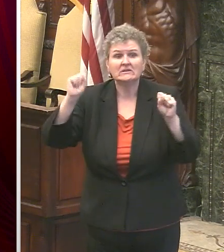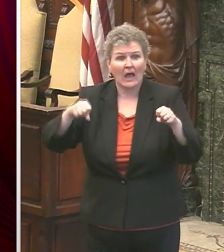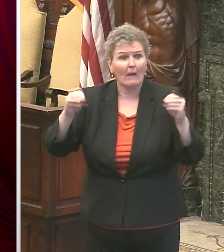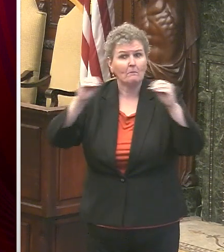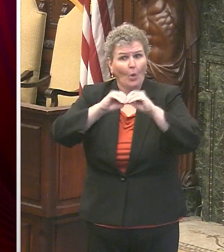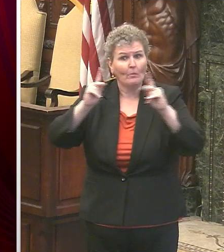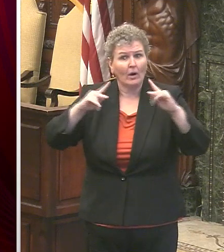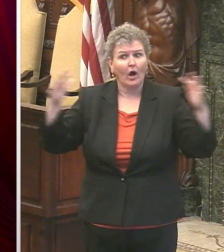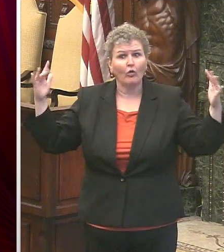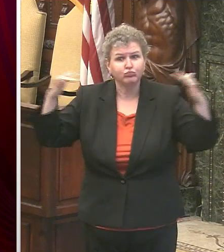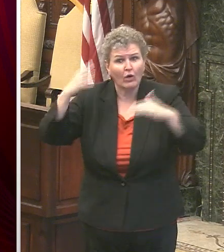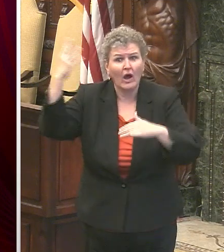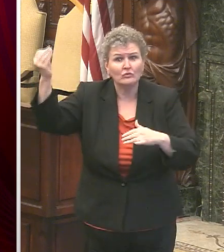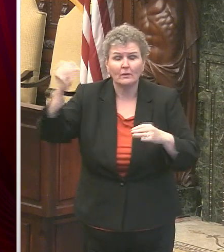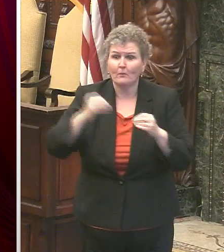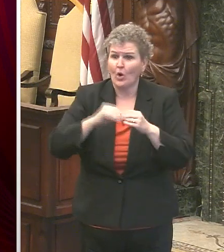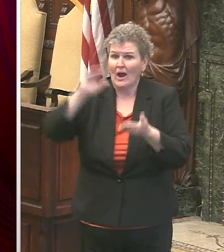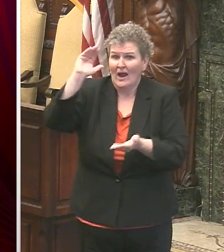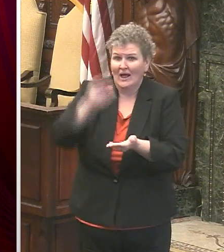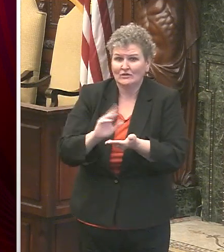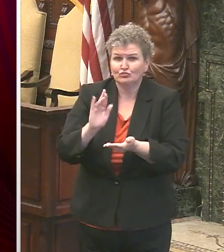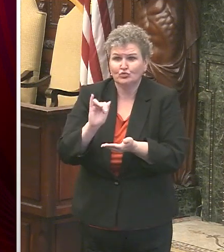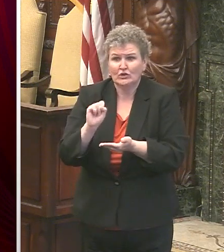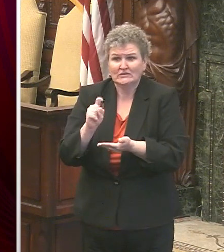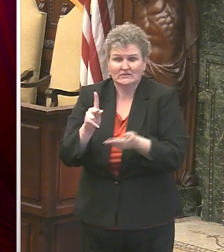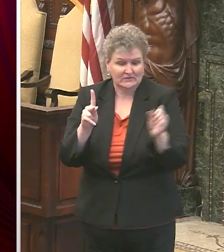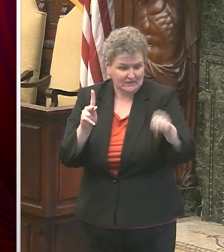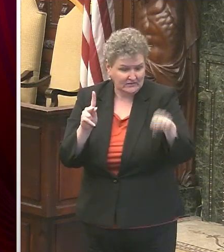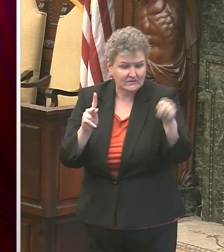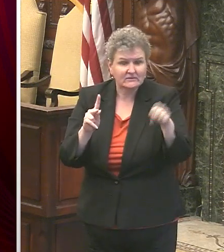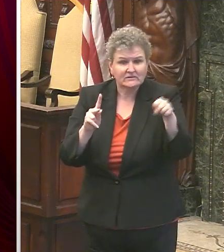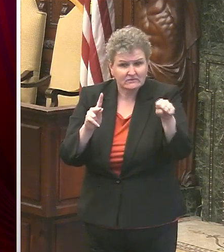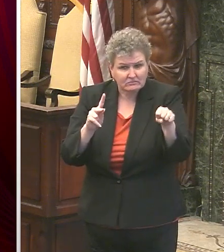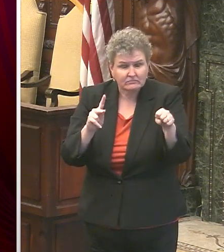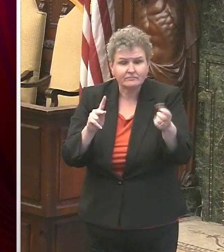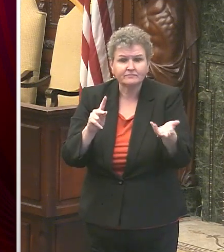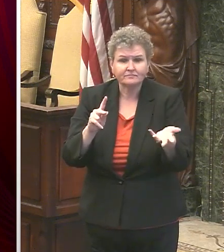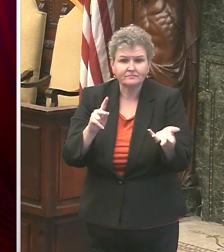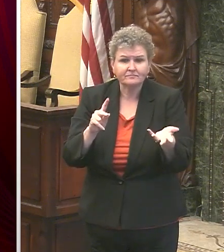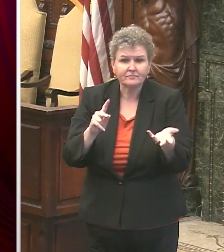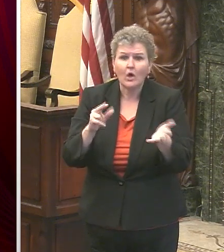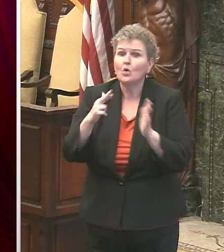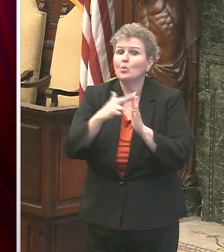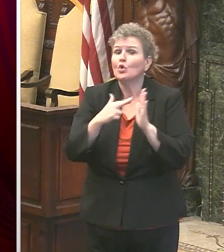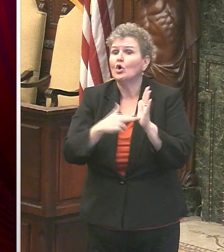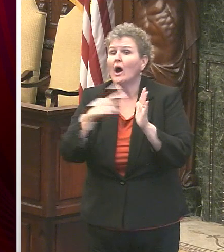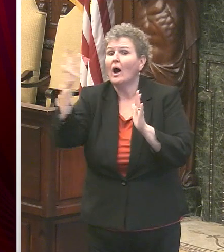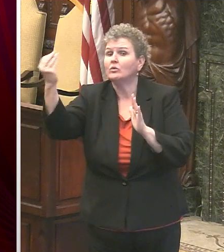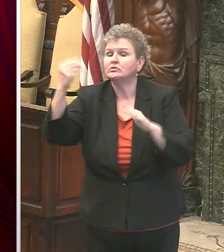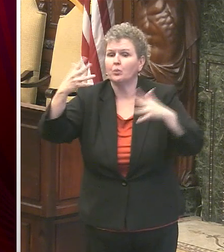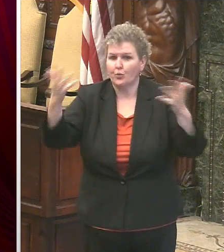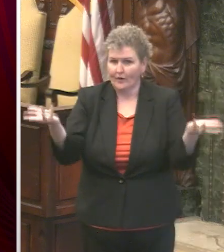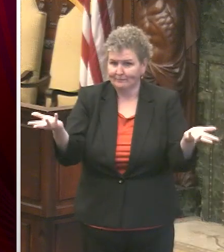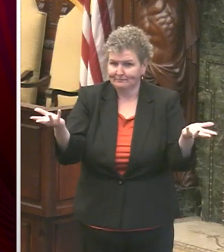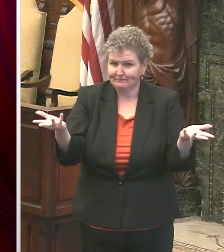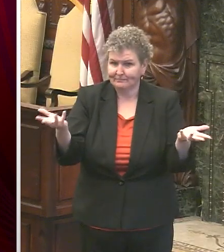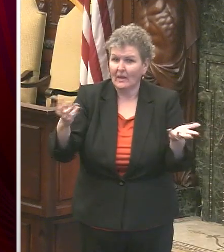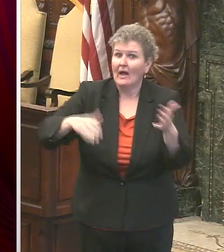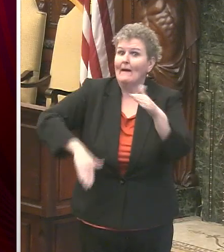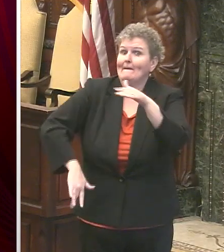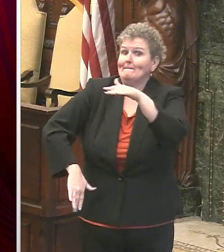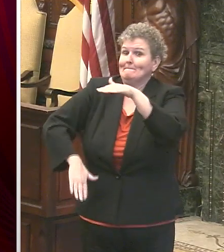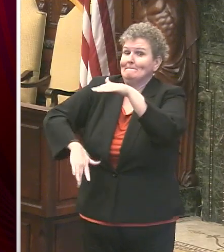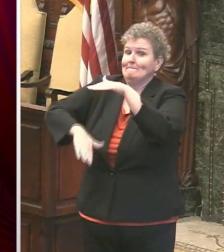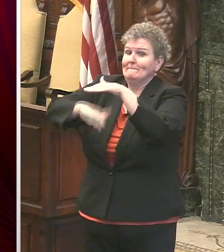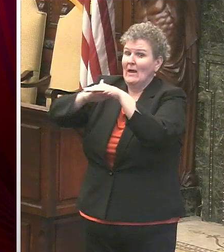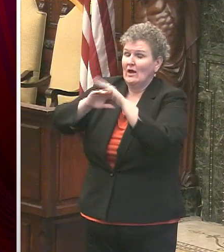spread outdoors is substantially less than the risk indoors. So here would be our rules outdoors. If the maximum occupancy is less than